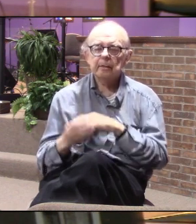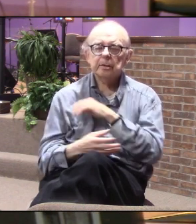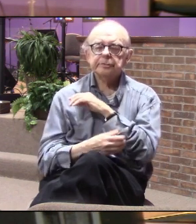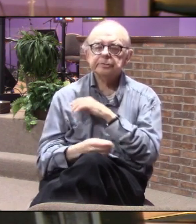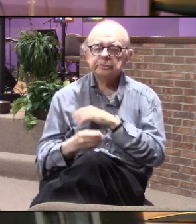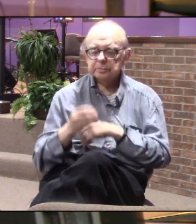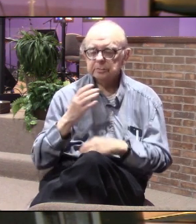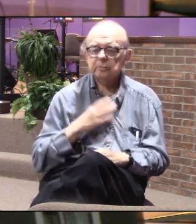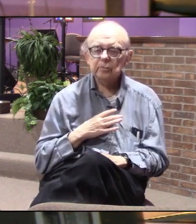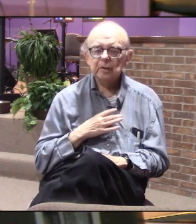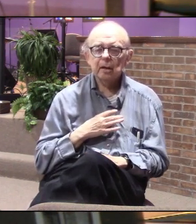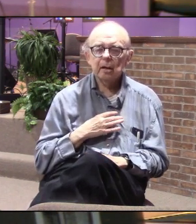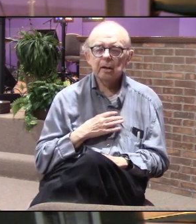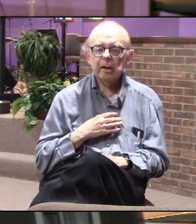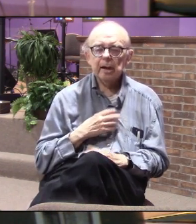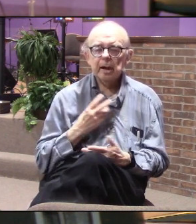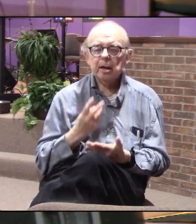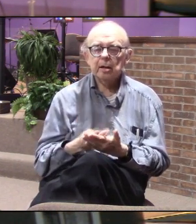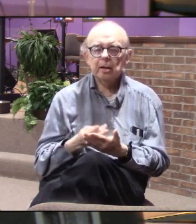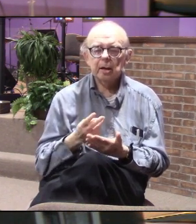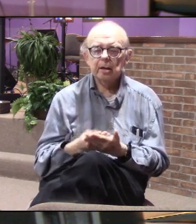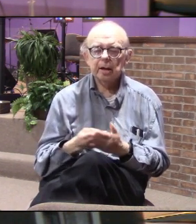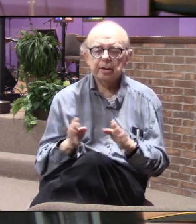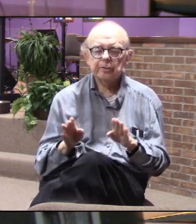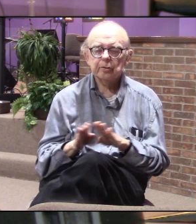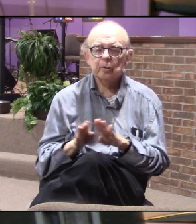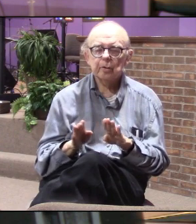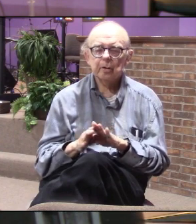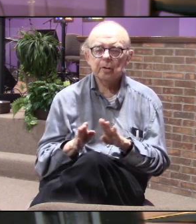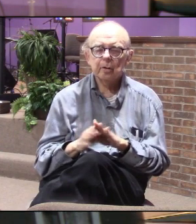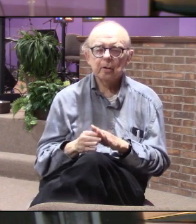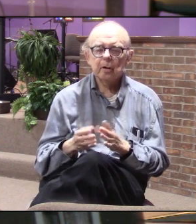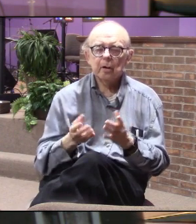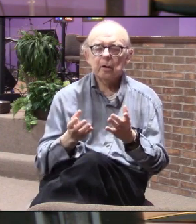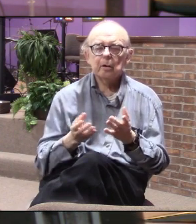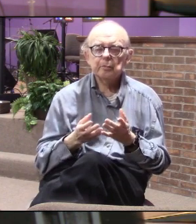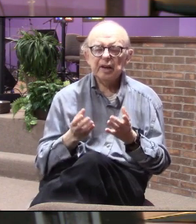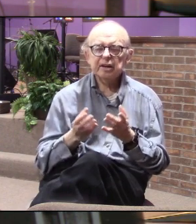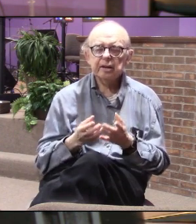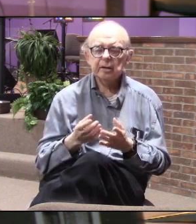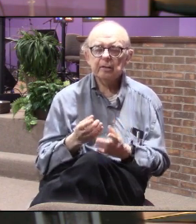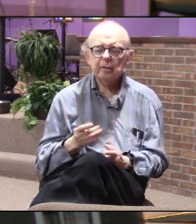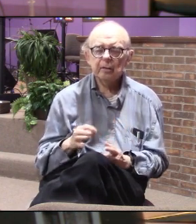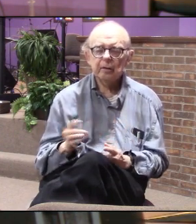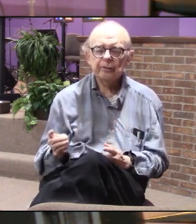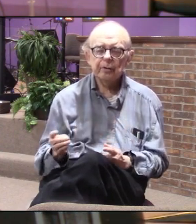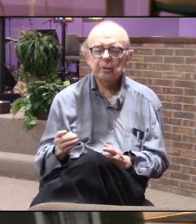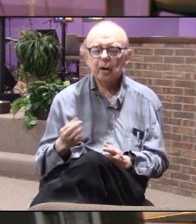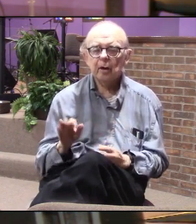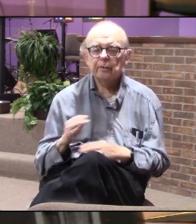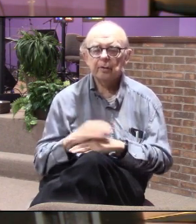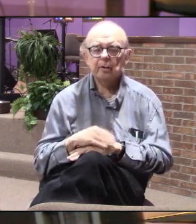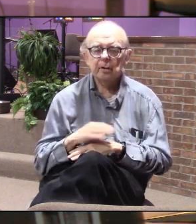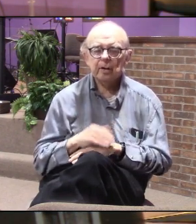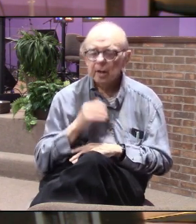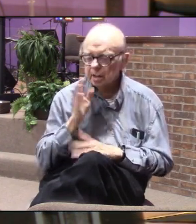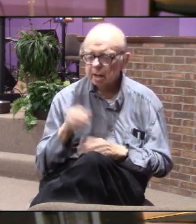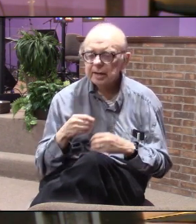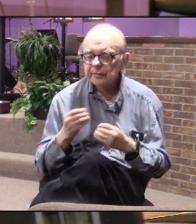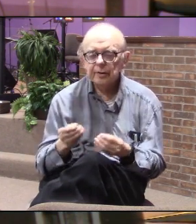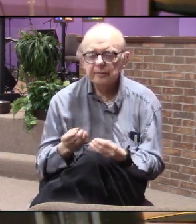beggar that laid at his doorstep every day begging for crumbs off his table, and he wouldn't give it